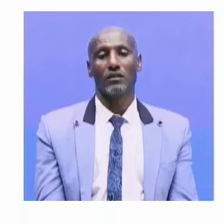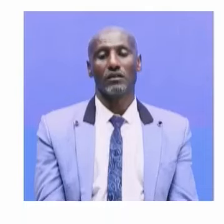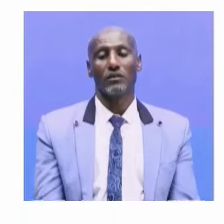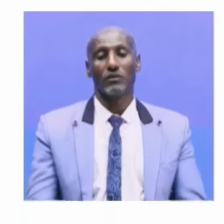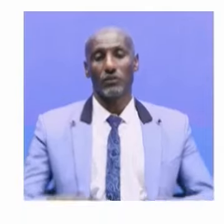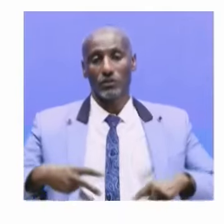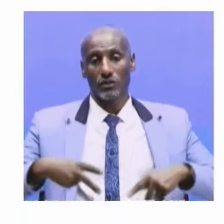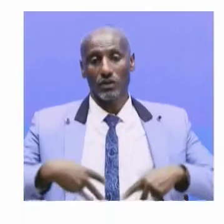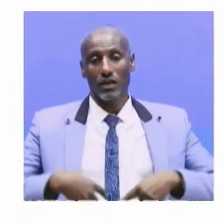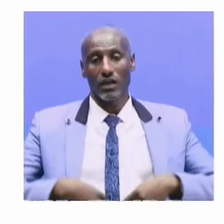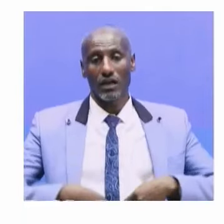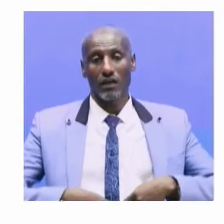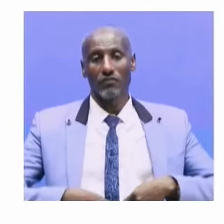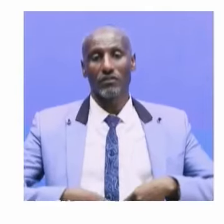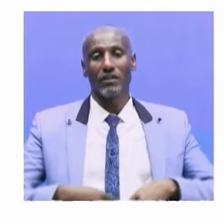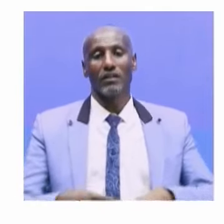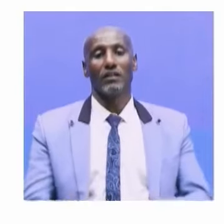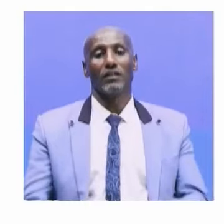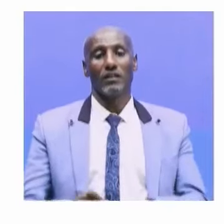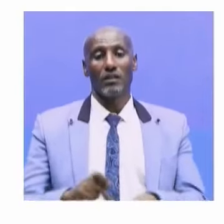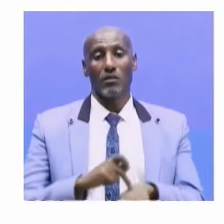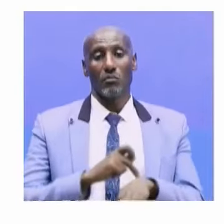have